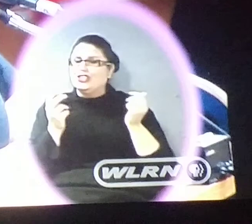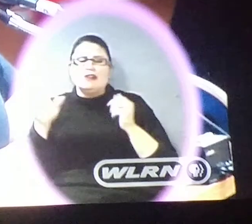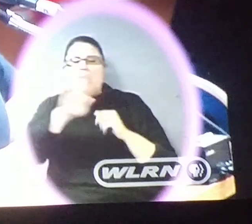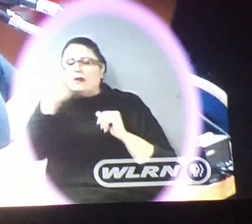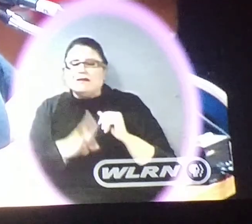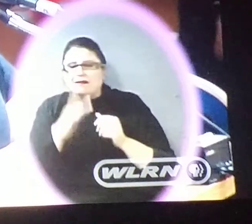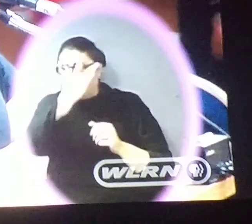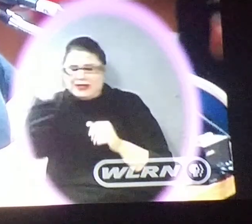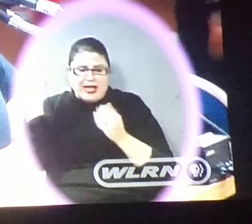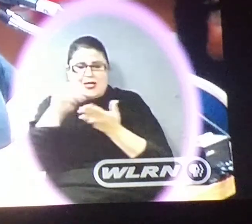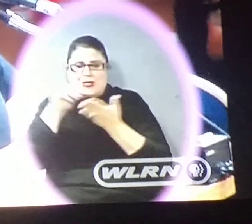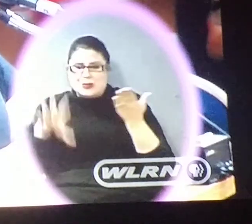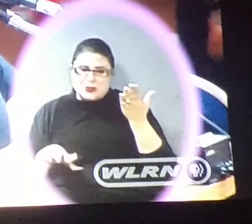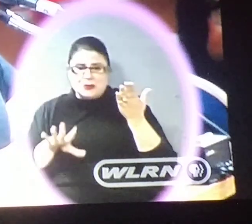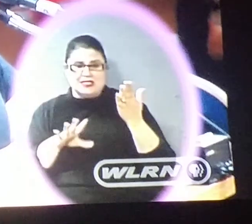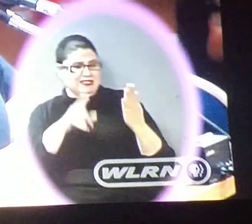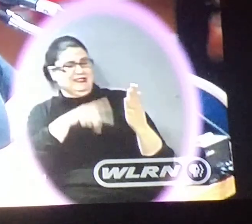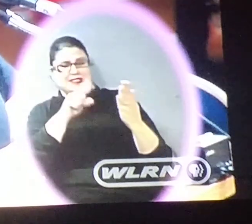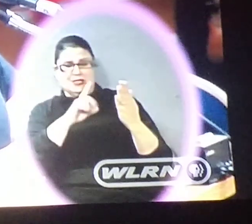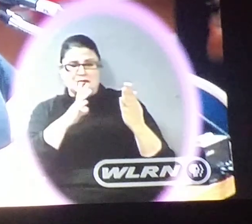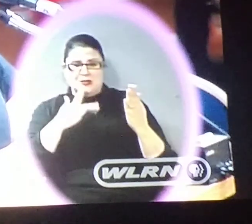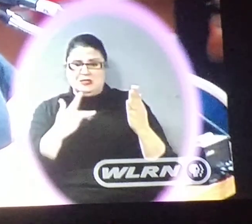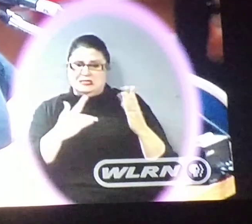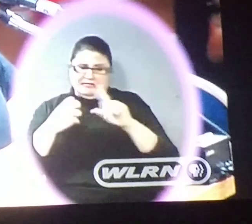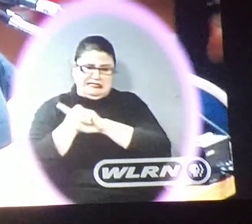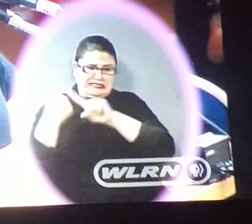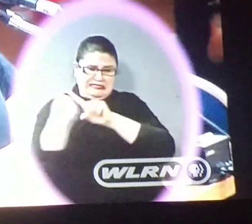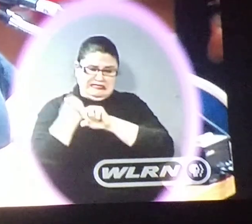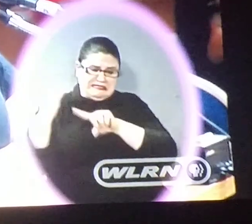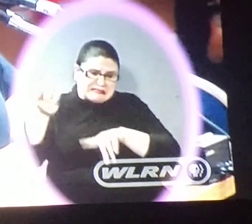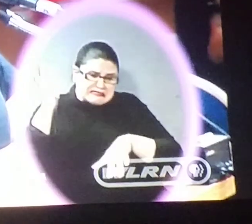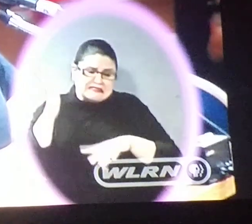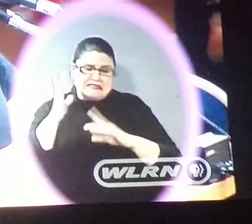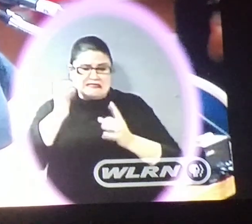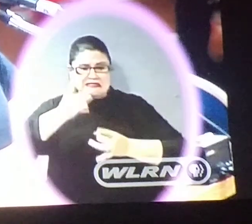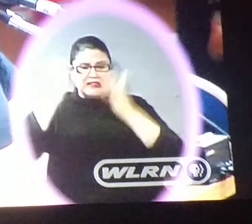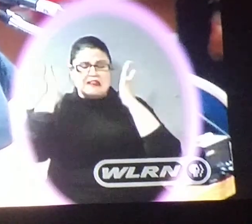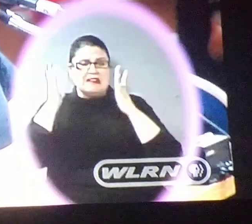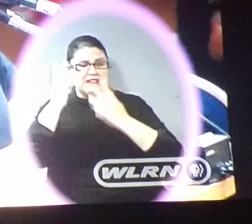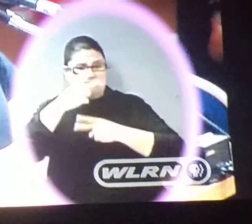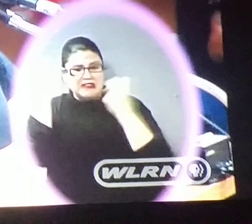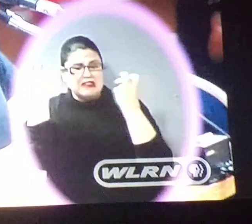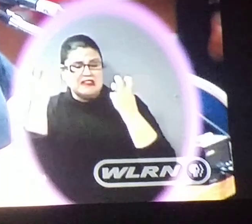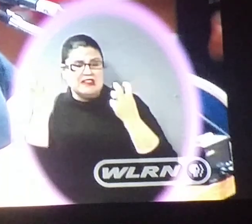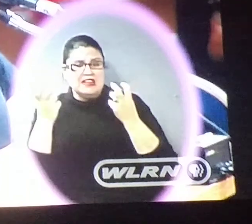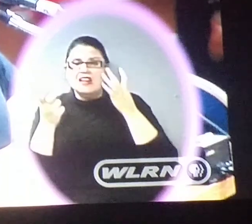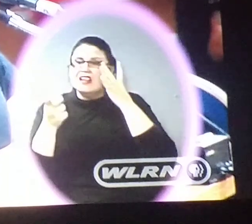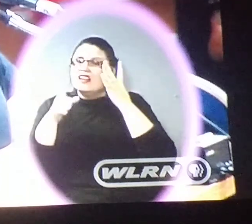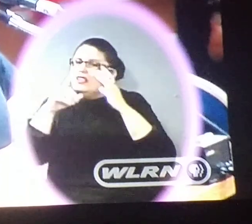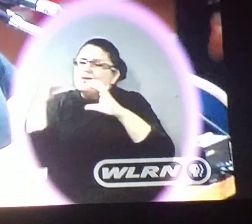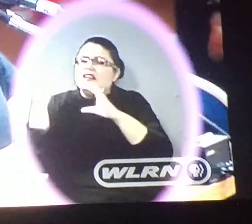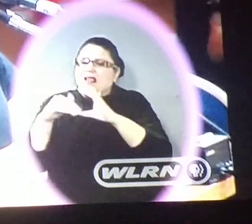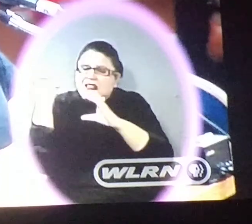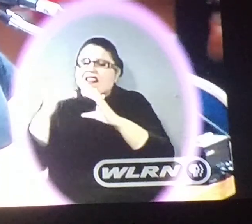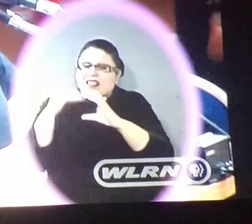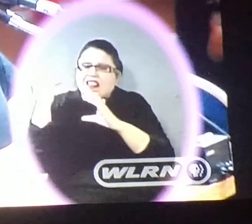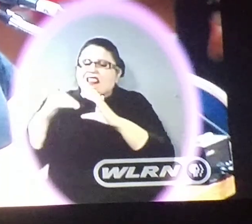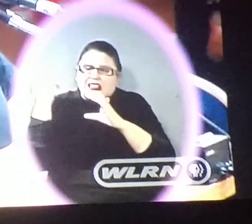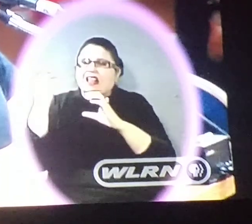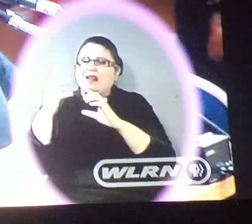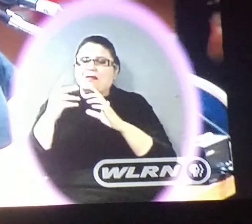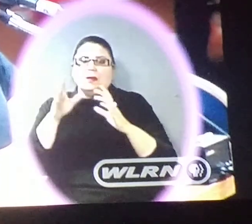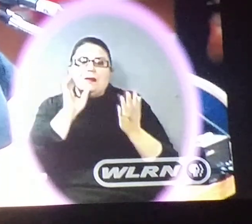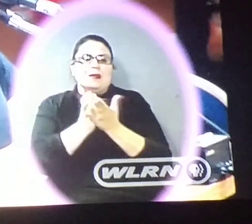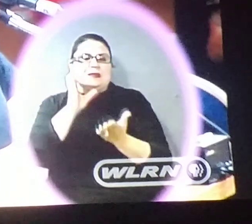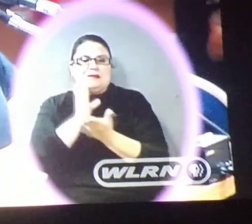forget a student with such violent tendencies. Board members, I receive emails from you all the time with pictures of great